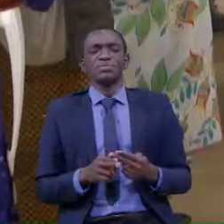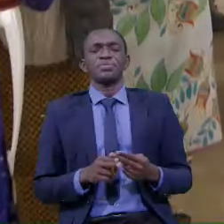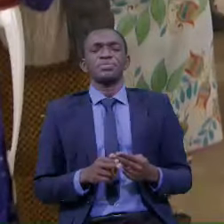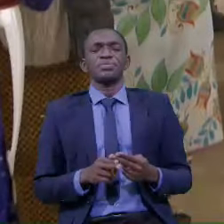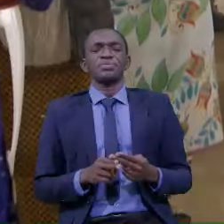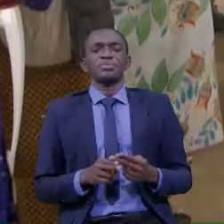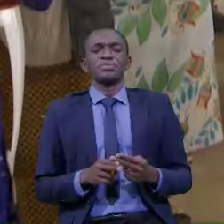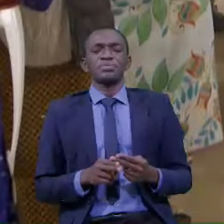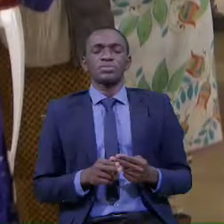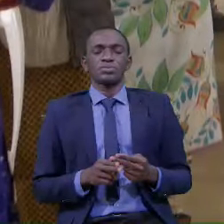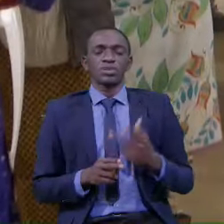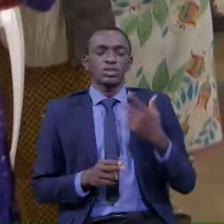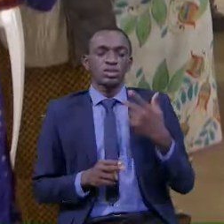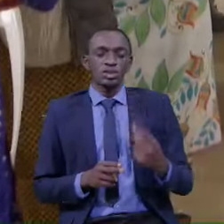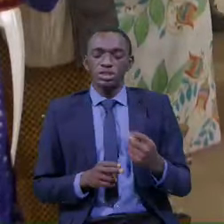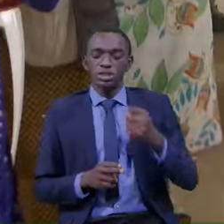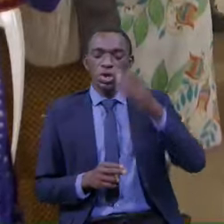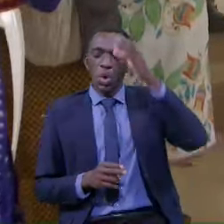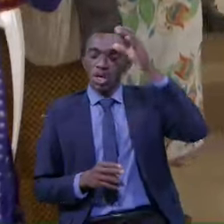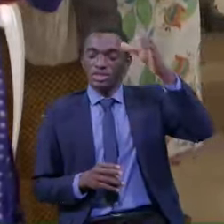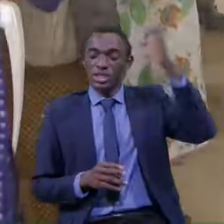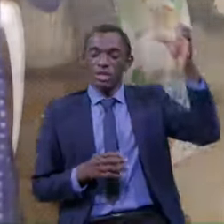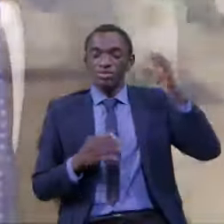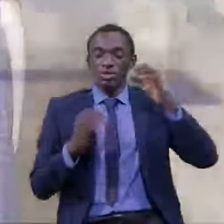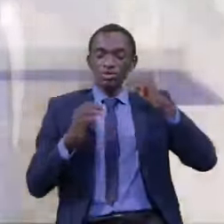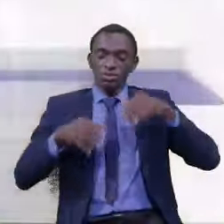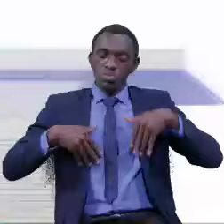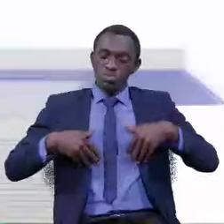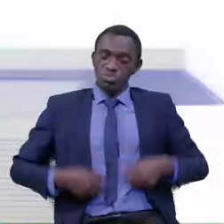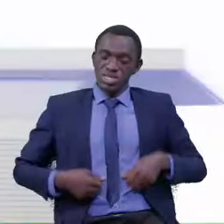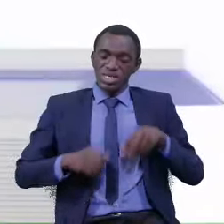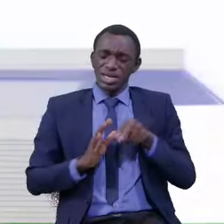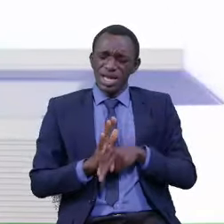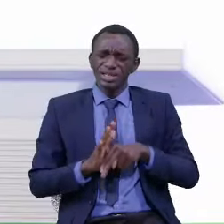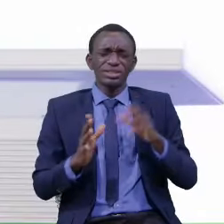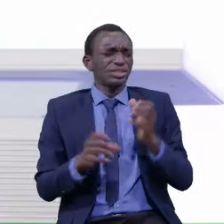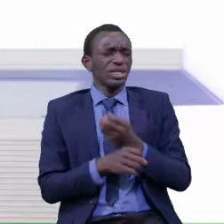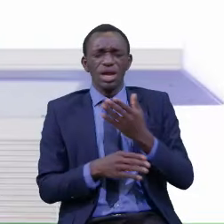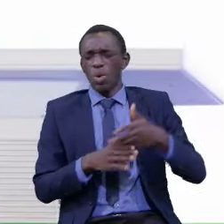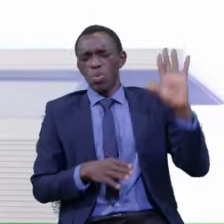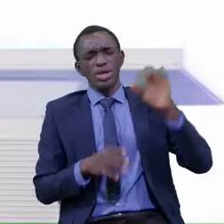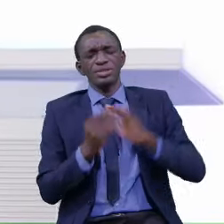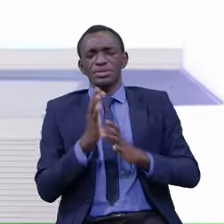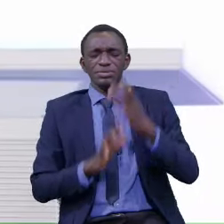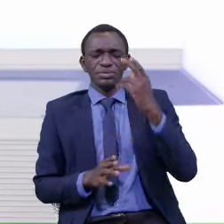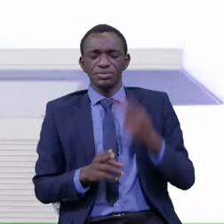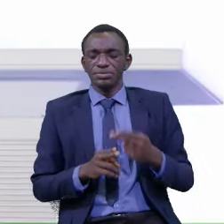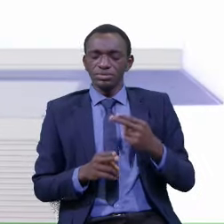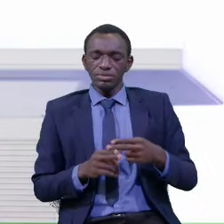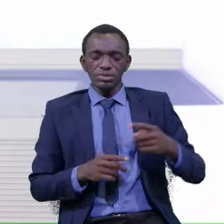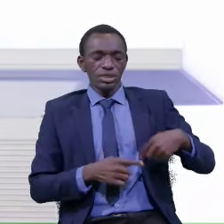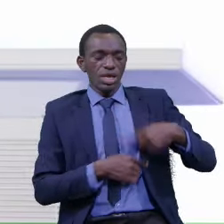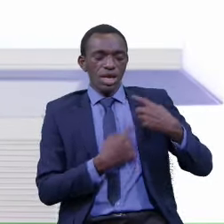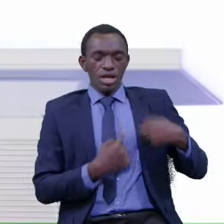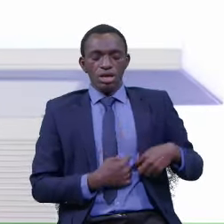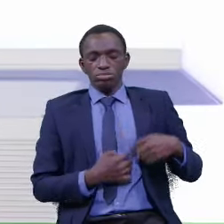The concept of weakness, take away from everyone. The heart palpitating,